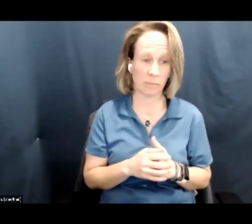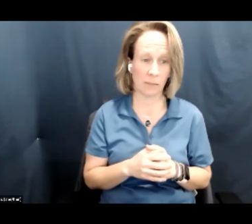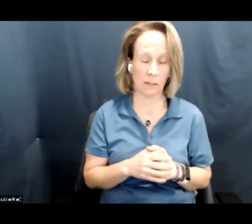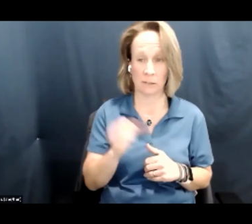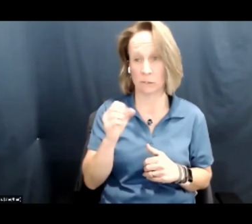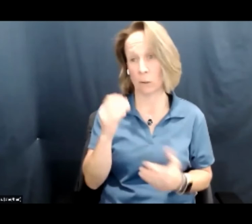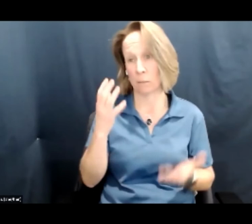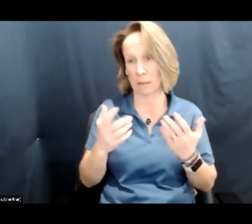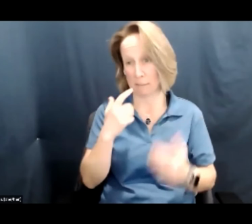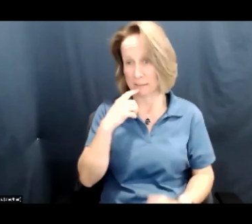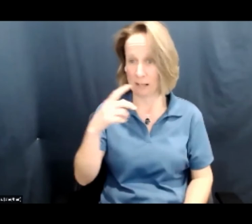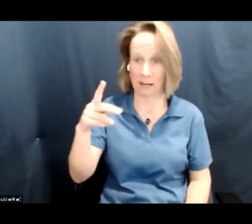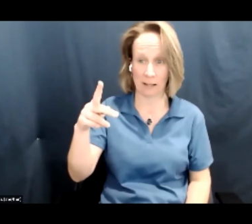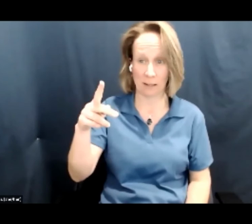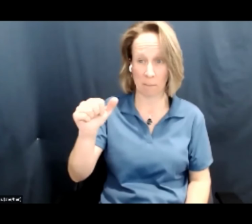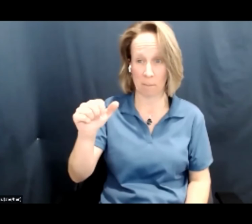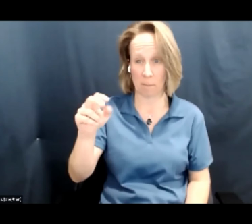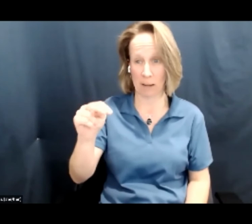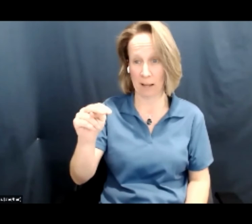or bisexual. Yeah.